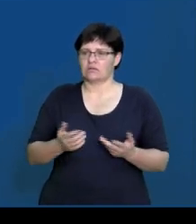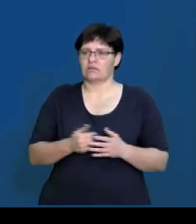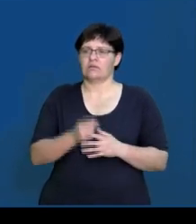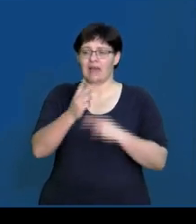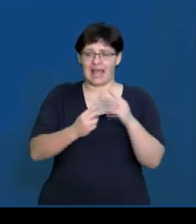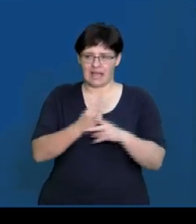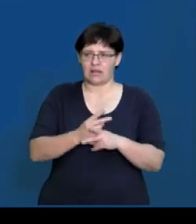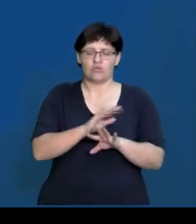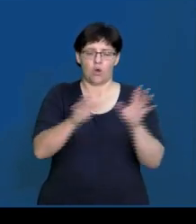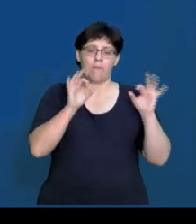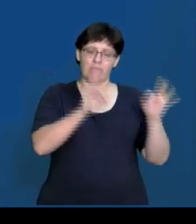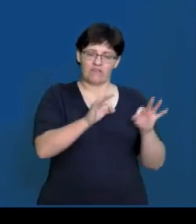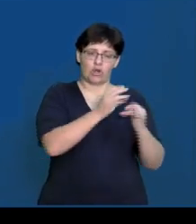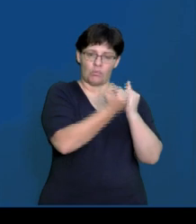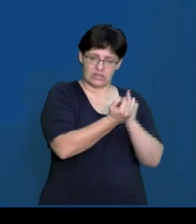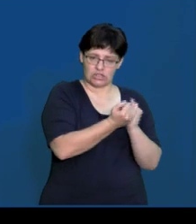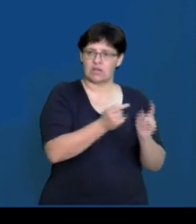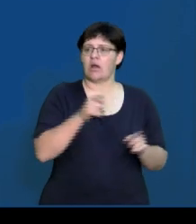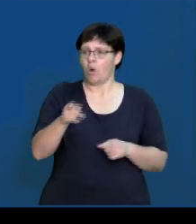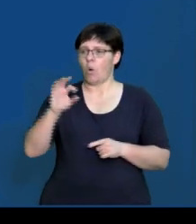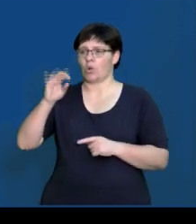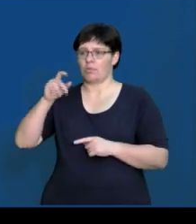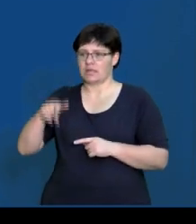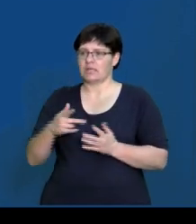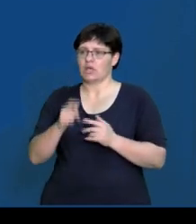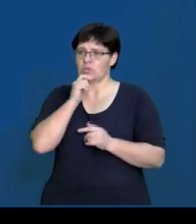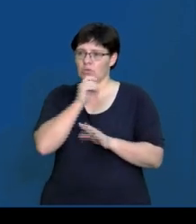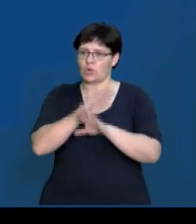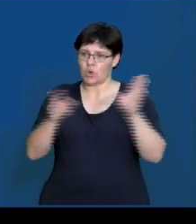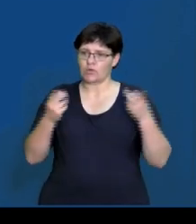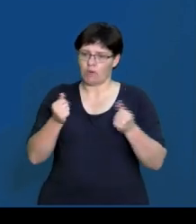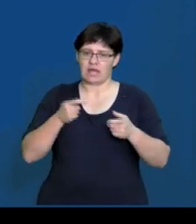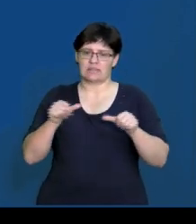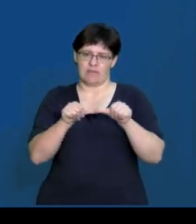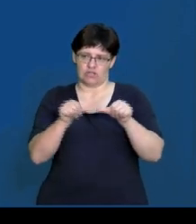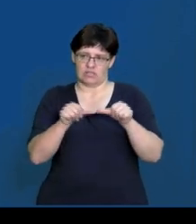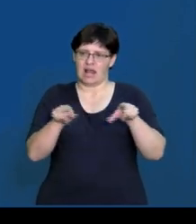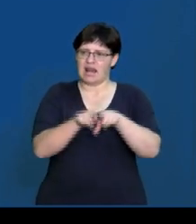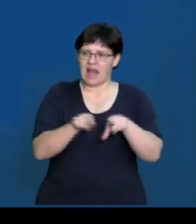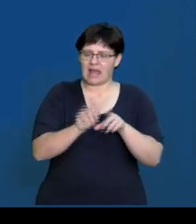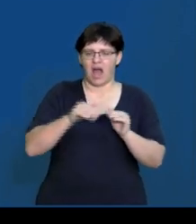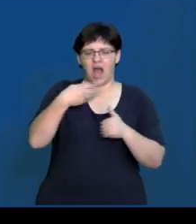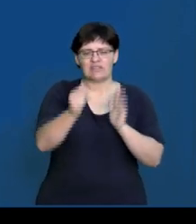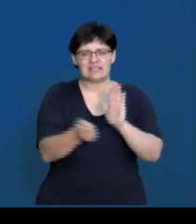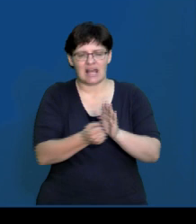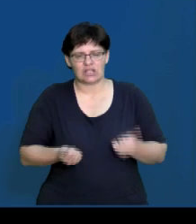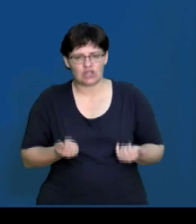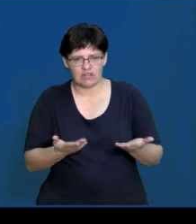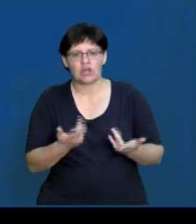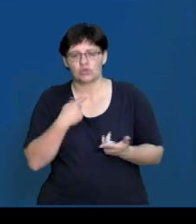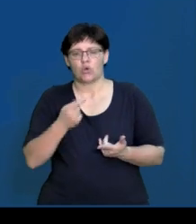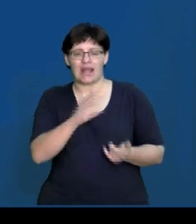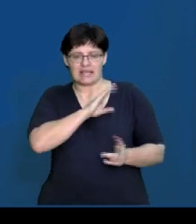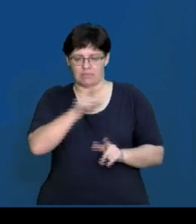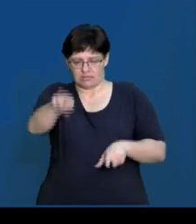measure. I'll take it again, unlike perfect competition, an oligopolist uses non-price measures such as